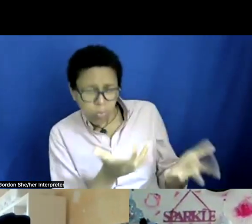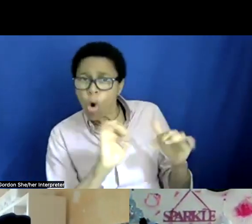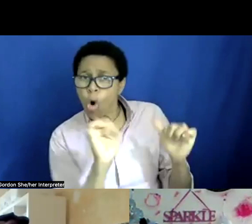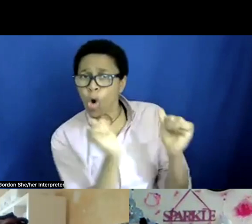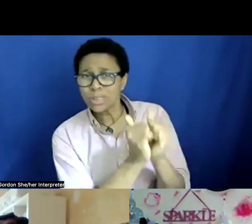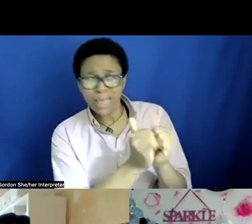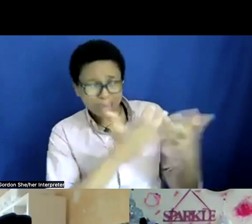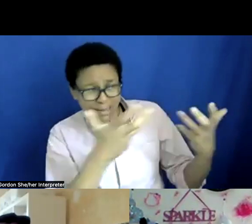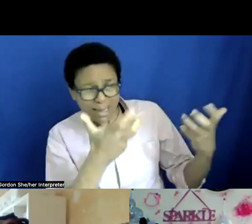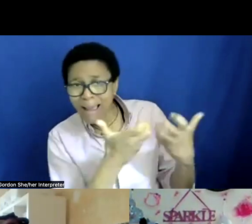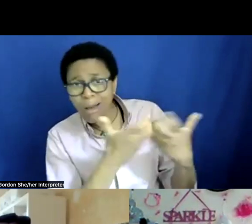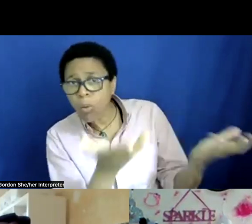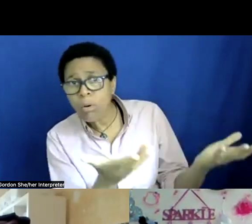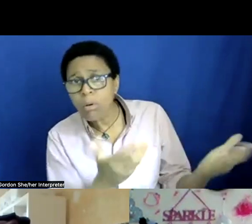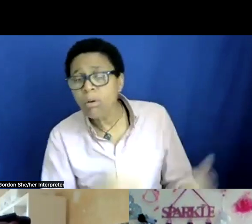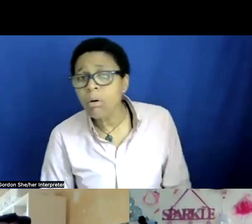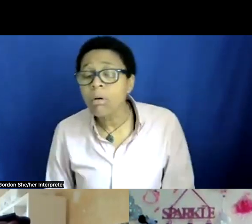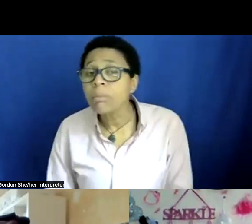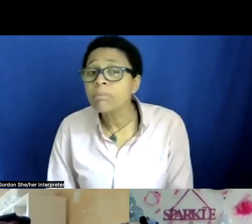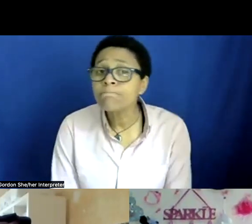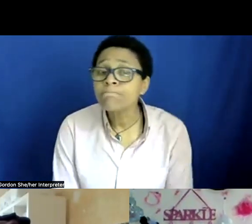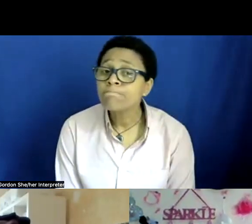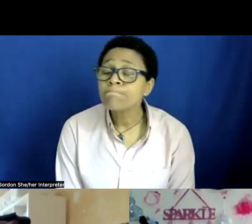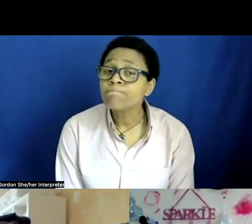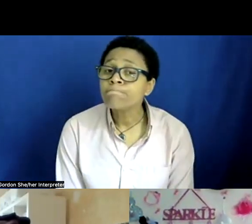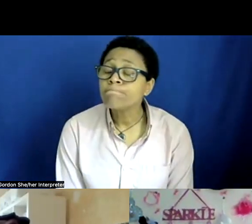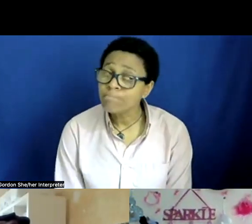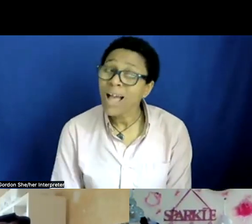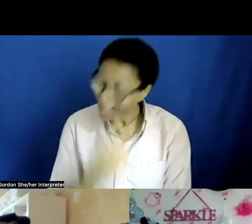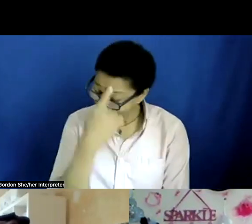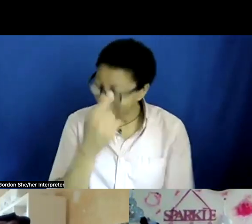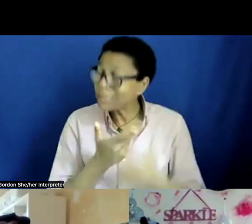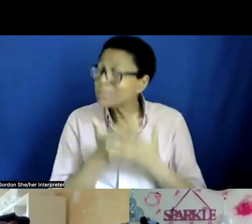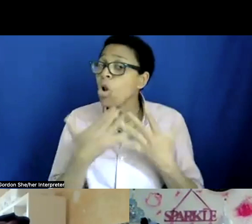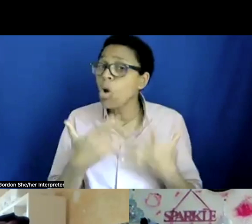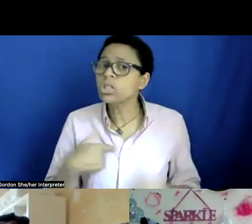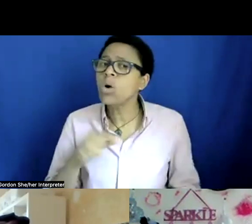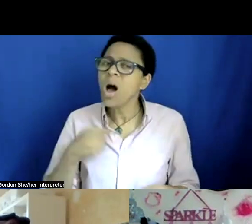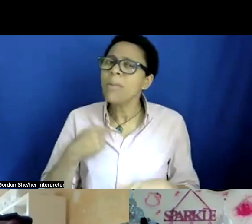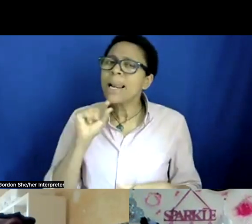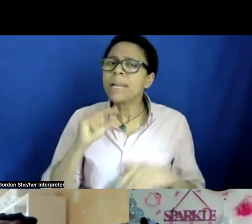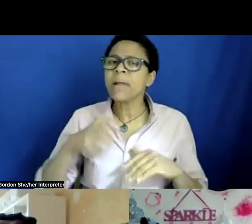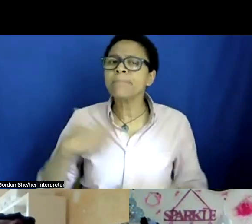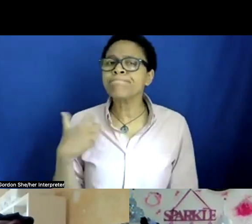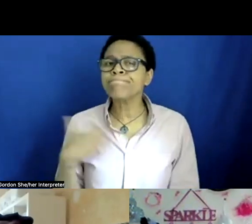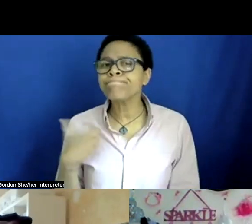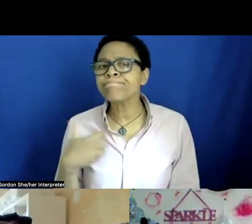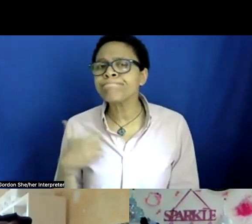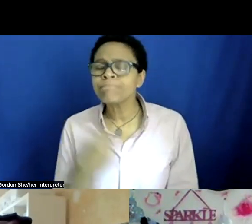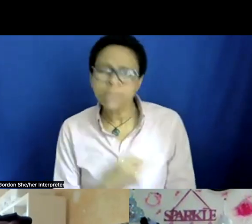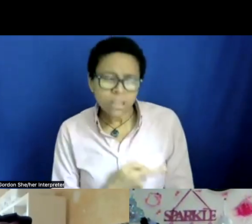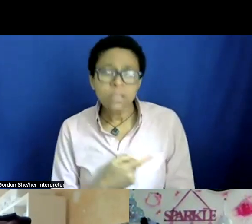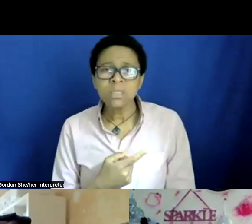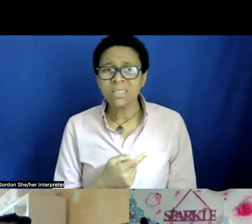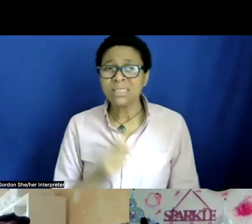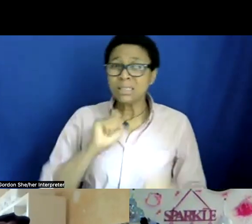there. A lot of consent issues. And it does kind of annoy me. Especially them burning his stuff when he can't